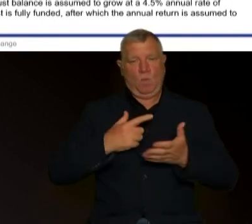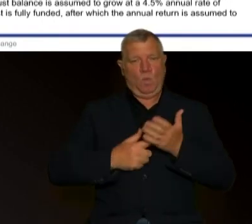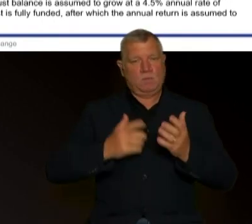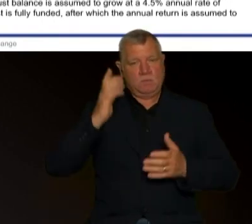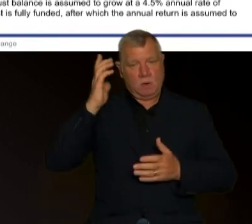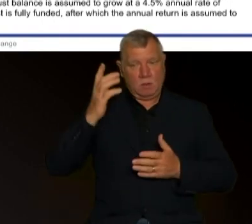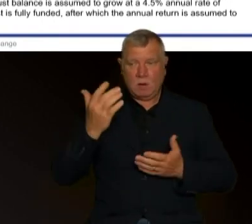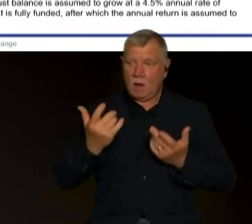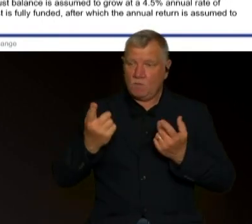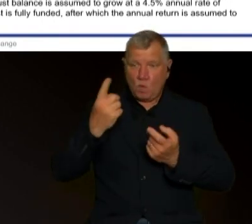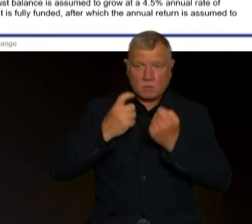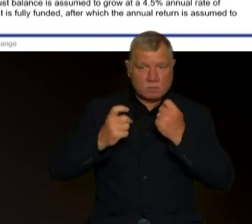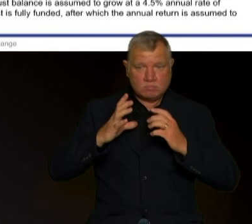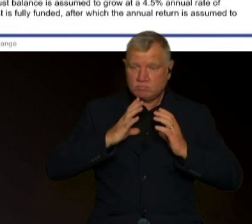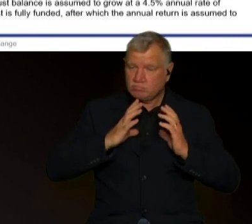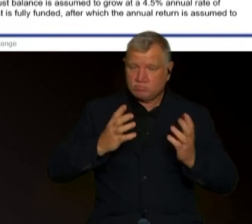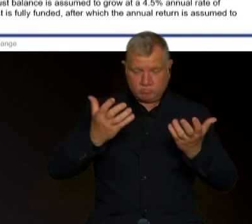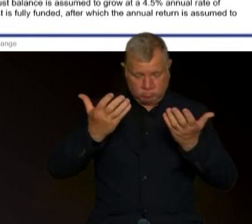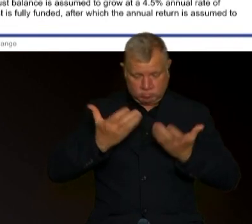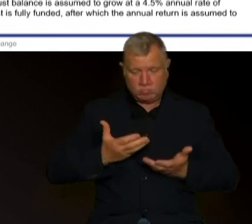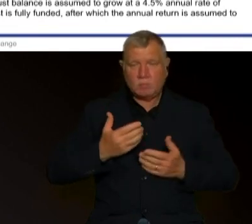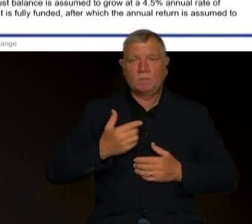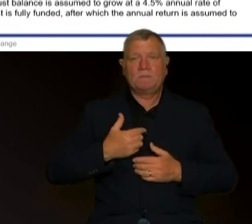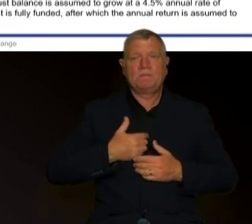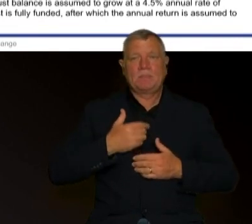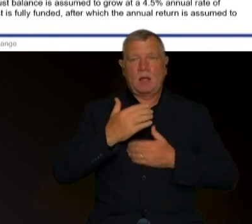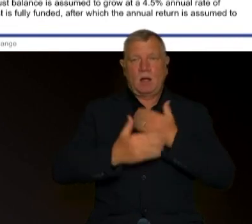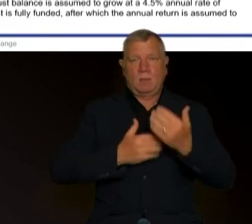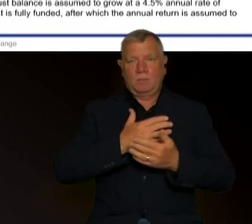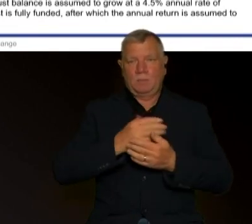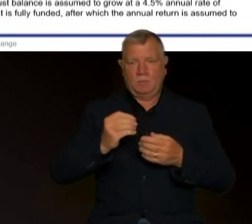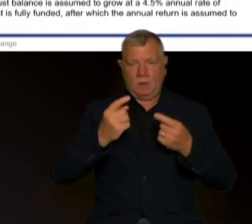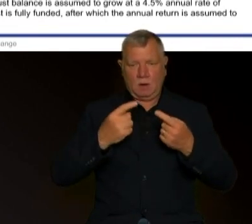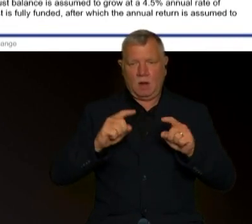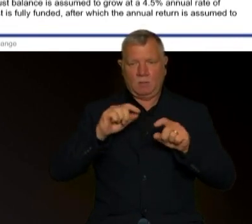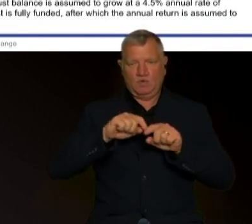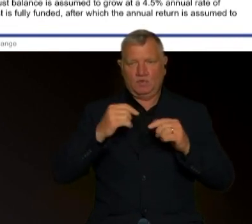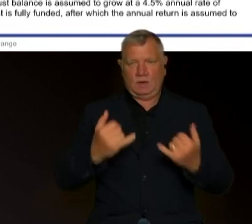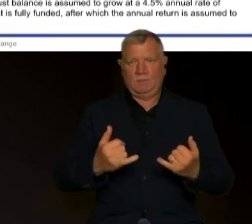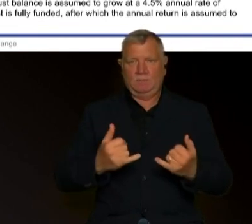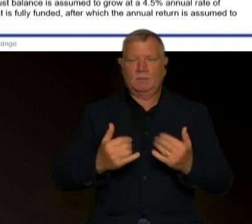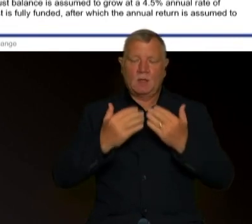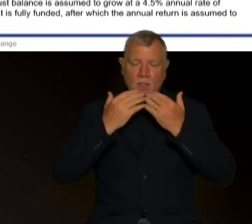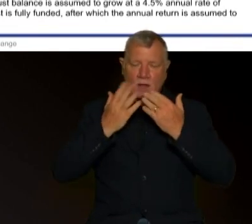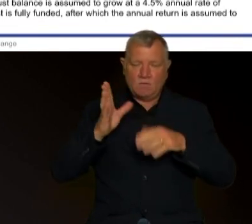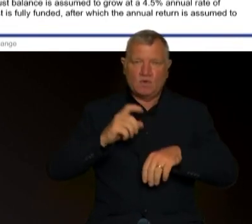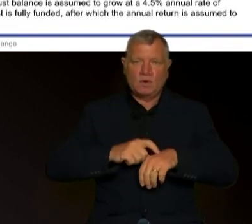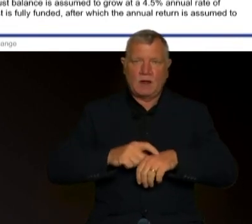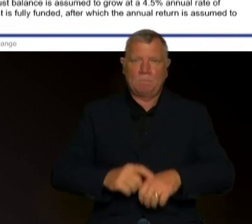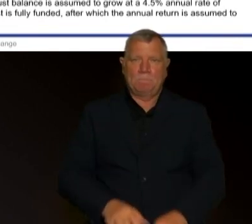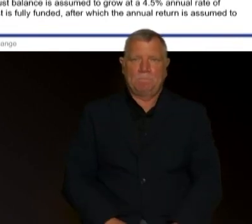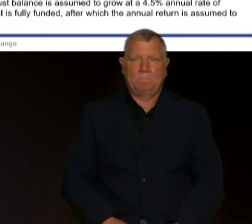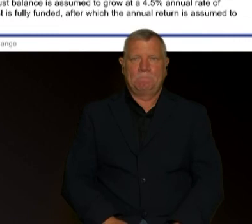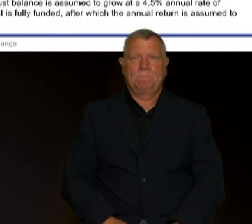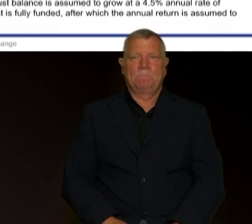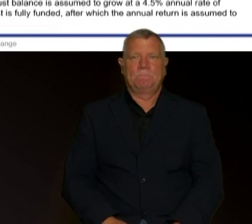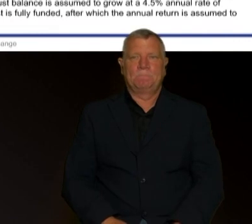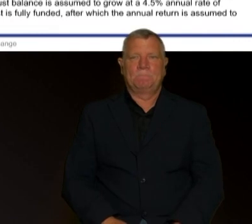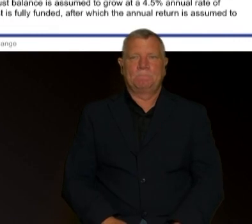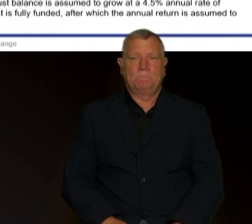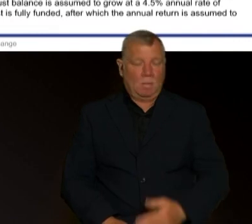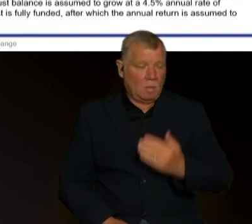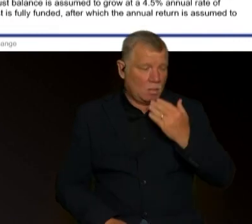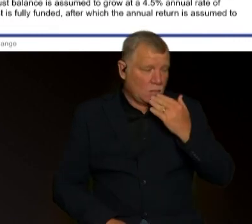glad to take any questions you have on the Pension Reserve Trust, its operations and accomplishments to date. Thank you for your time. Thank you so